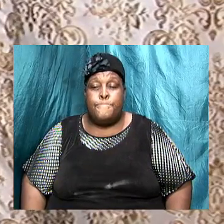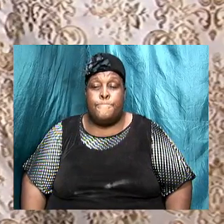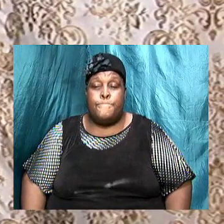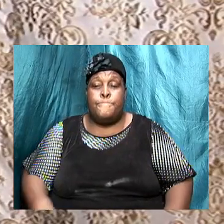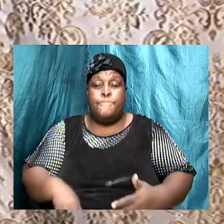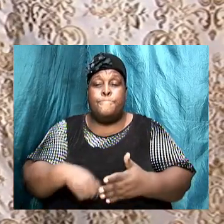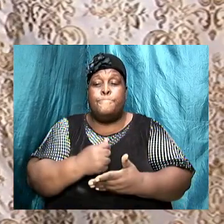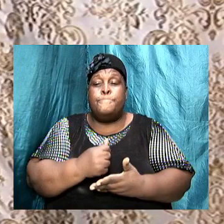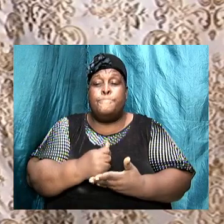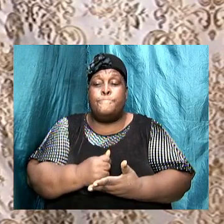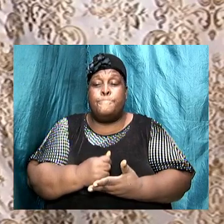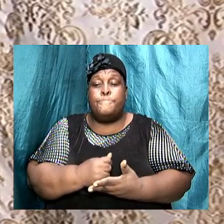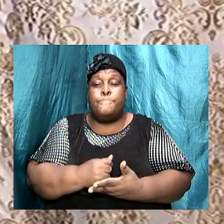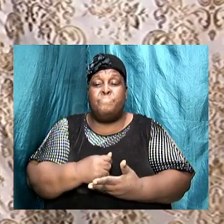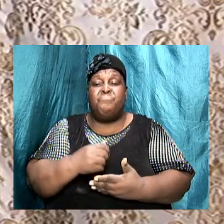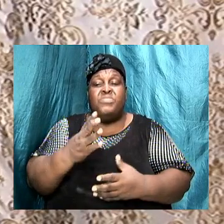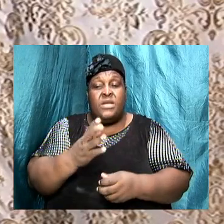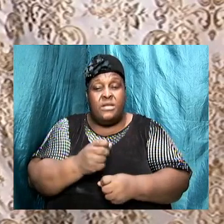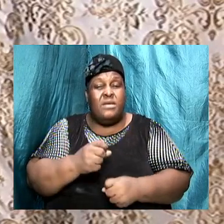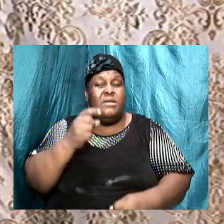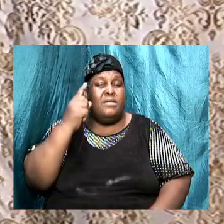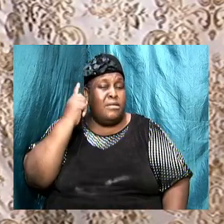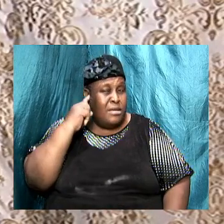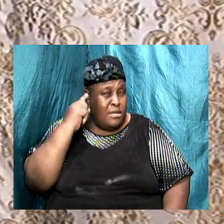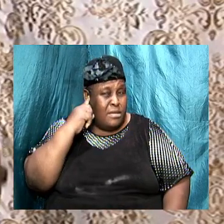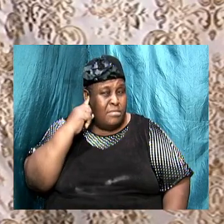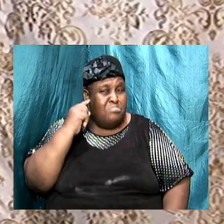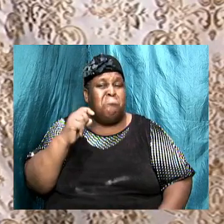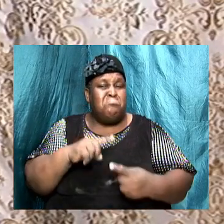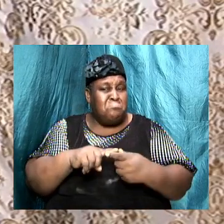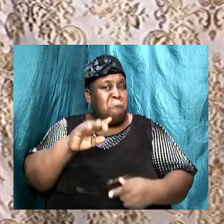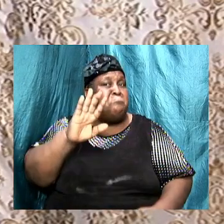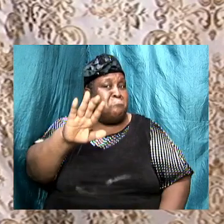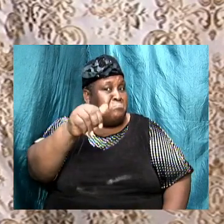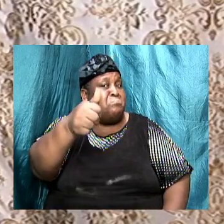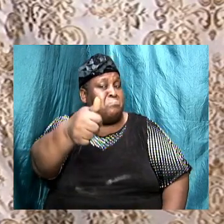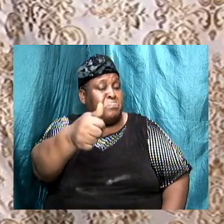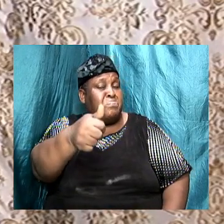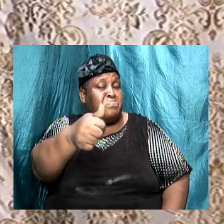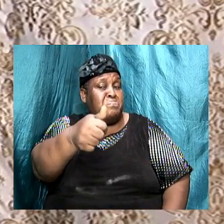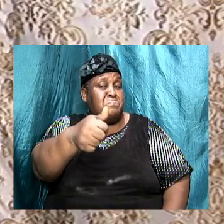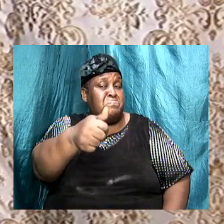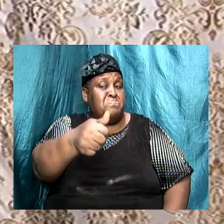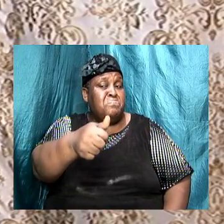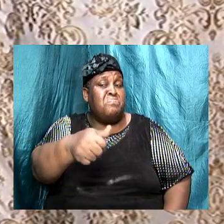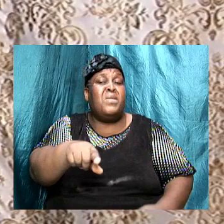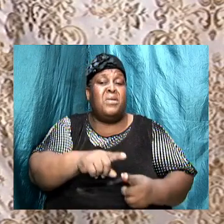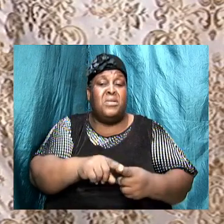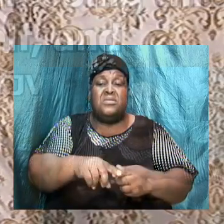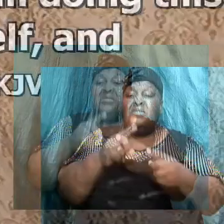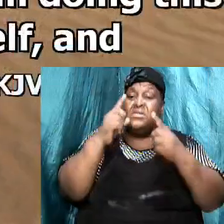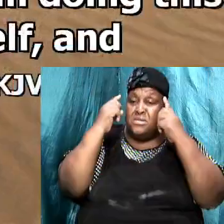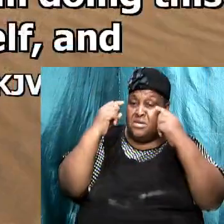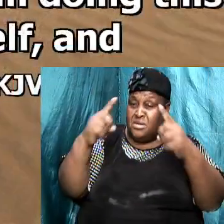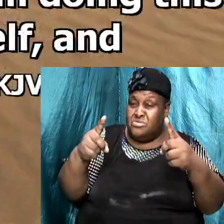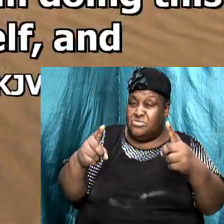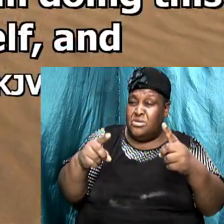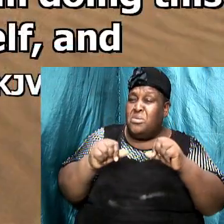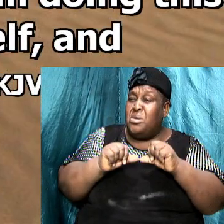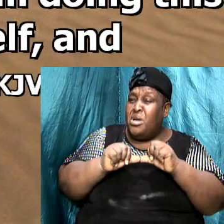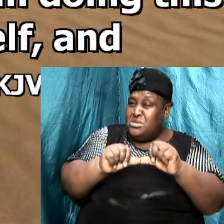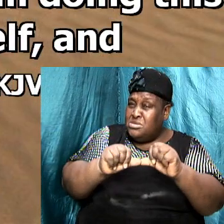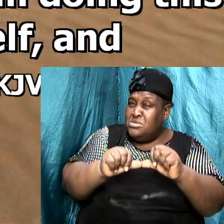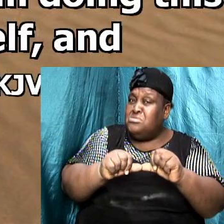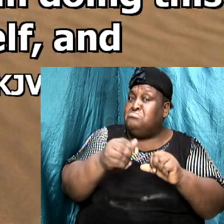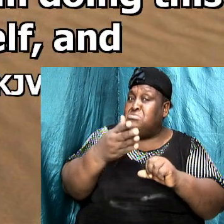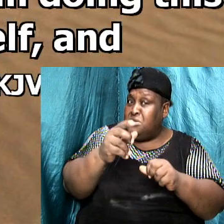amen. Take heed unto thyself and unto the doctrine, continue